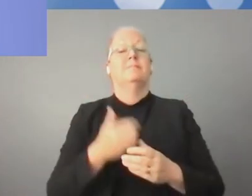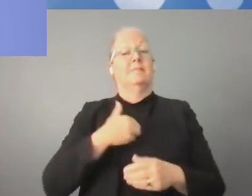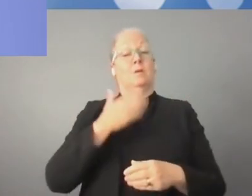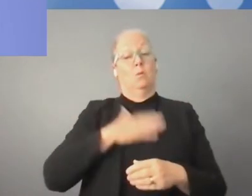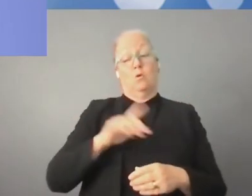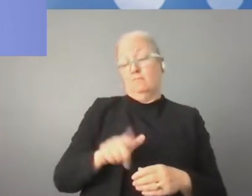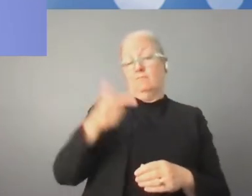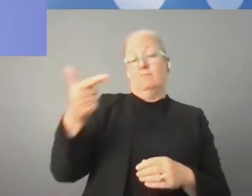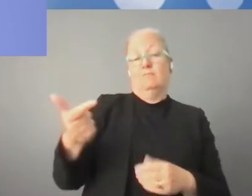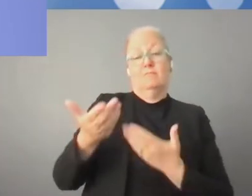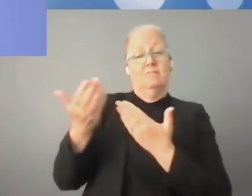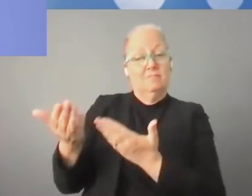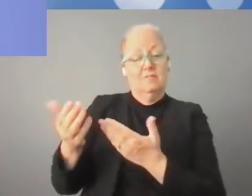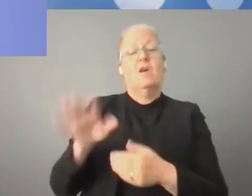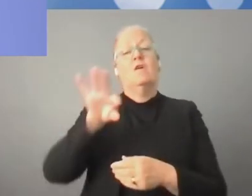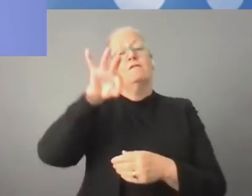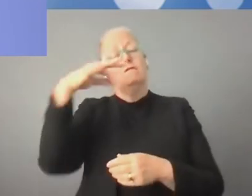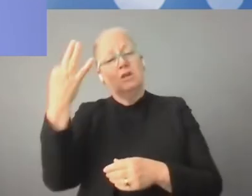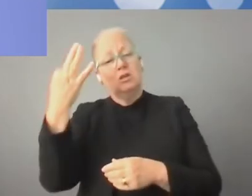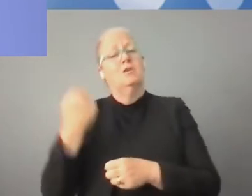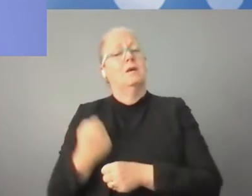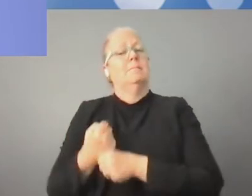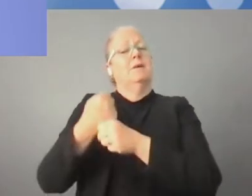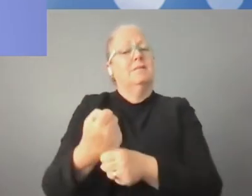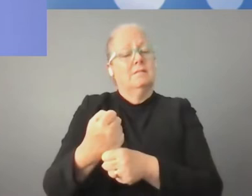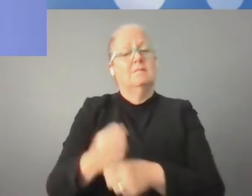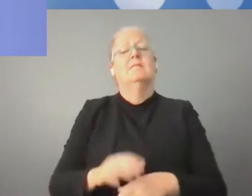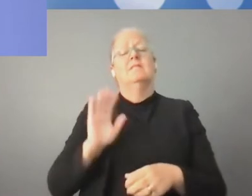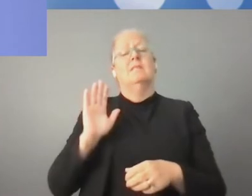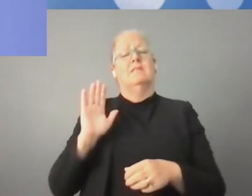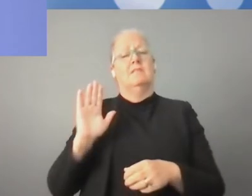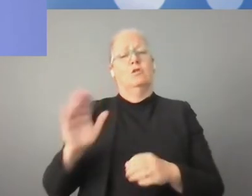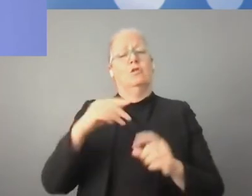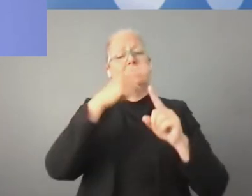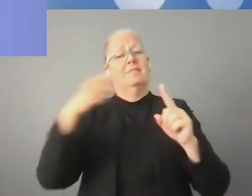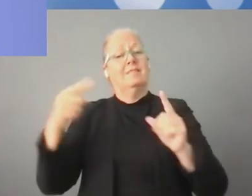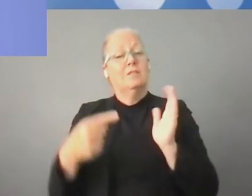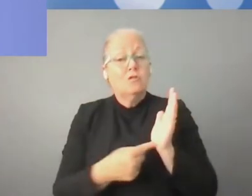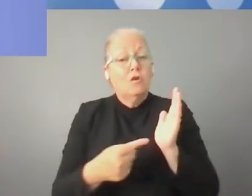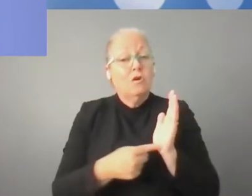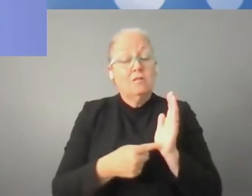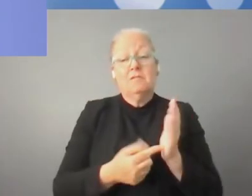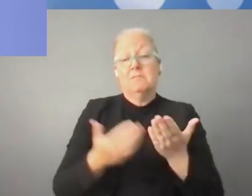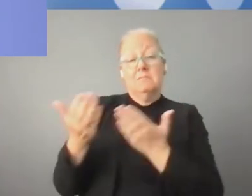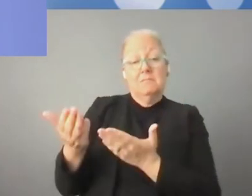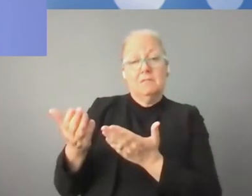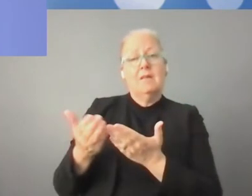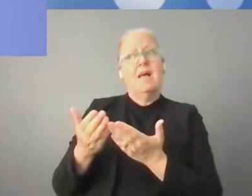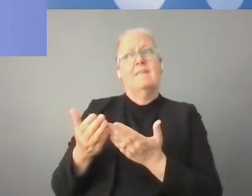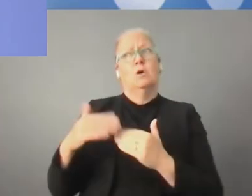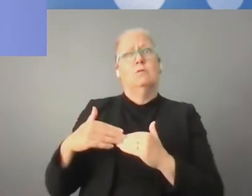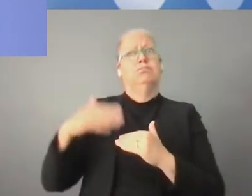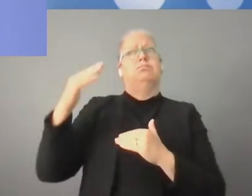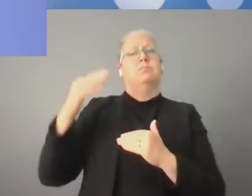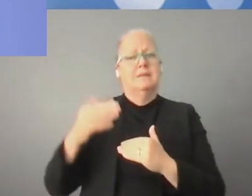verdier french ambassador for the digital technology and mr ambassador you have quite a bit experience as we discussed yesterday